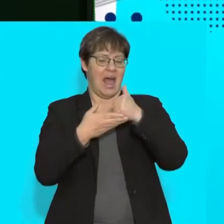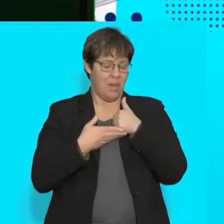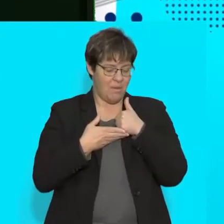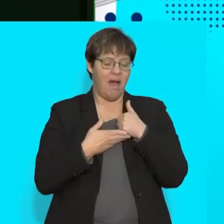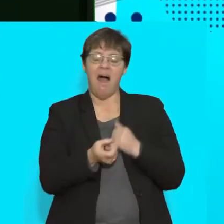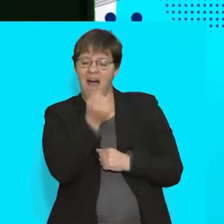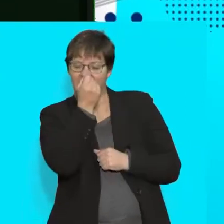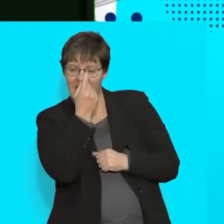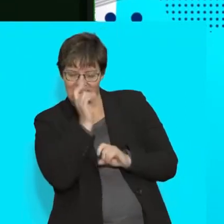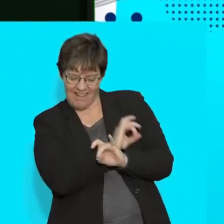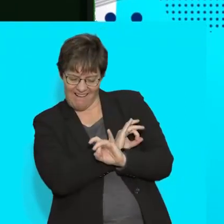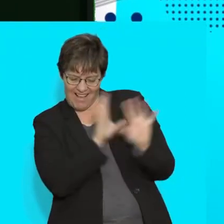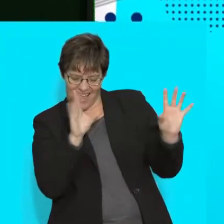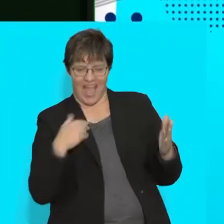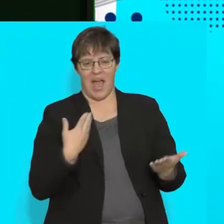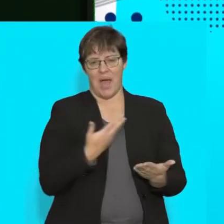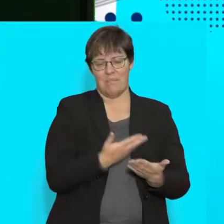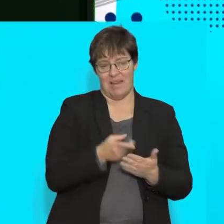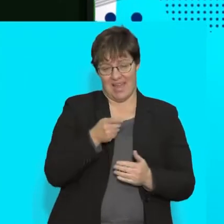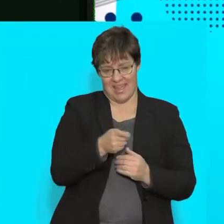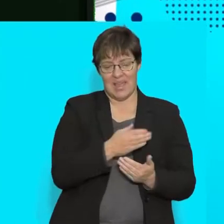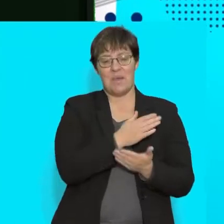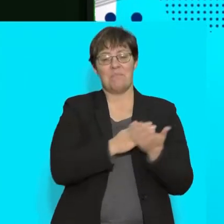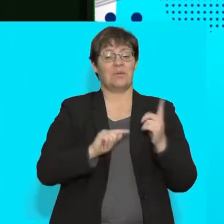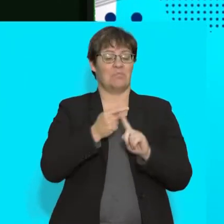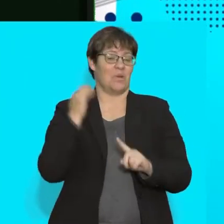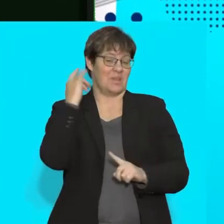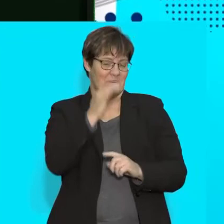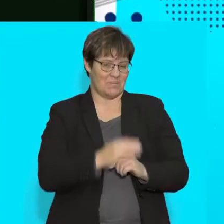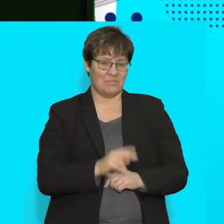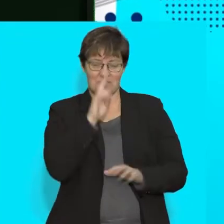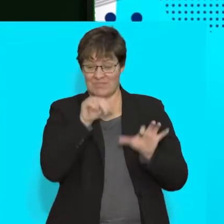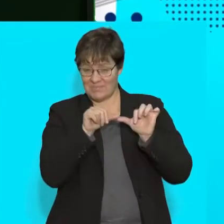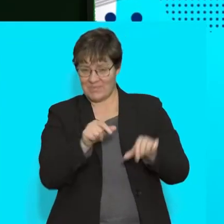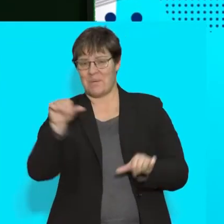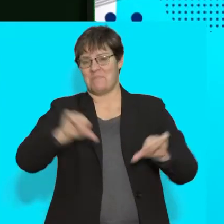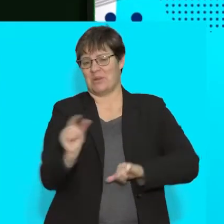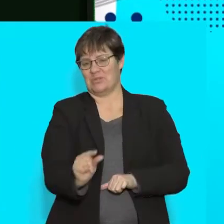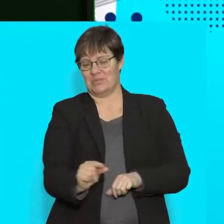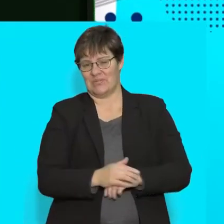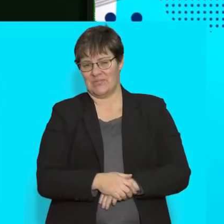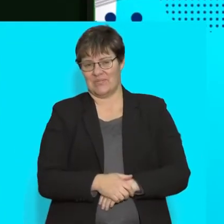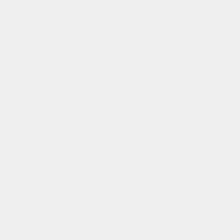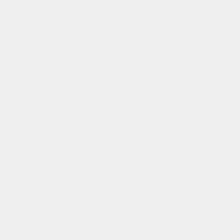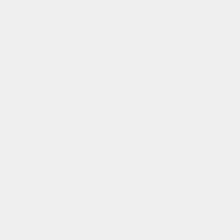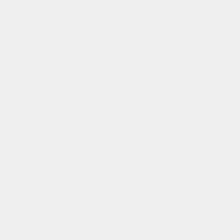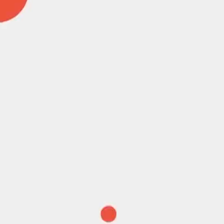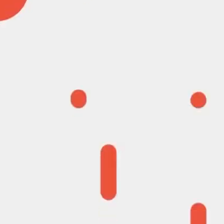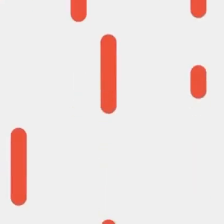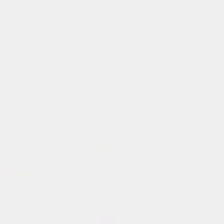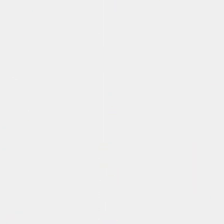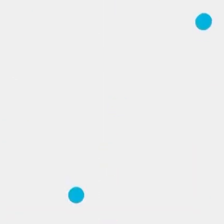us in doing the application of midpoint theorem. Please stay tuned. I'll be back just now.